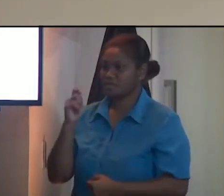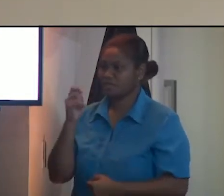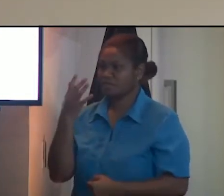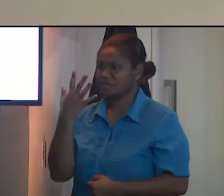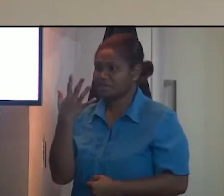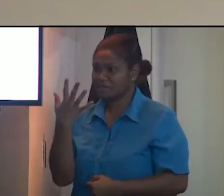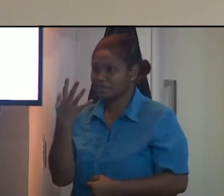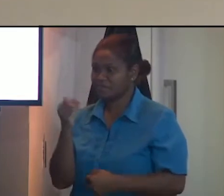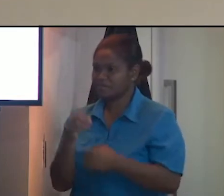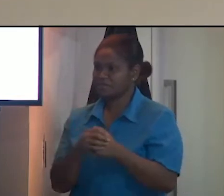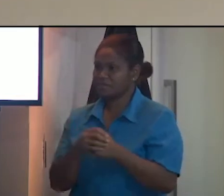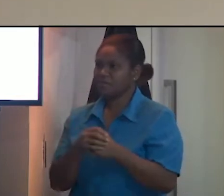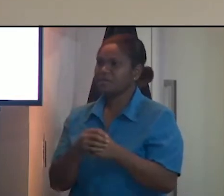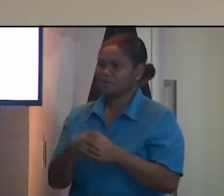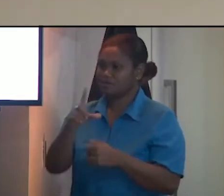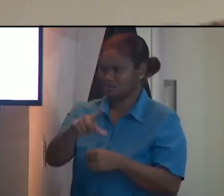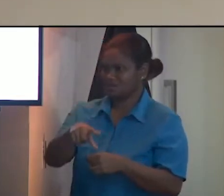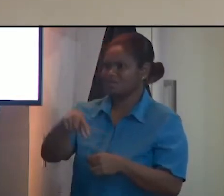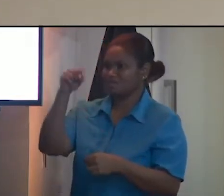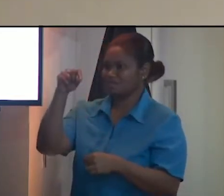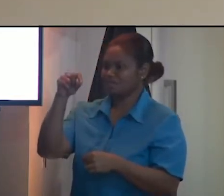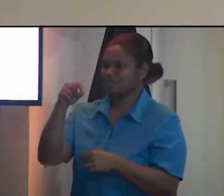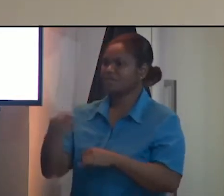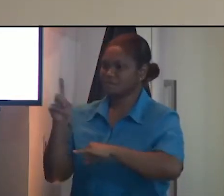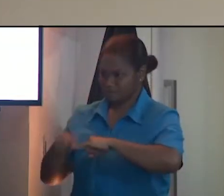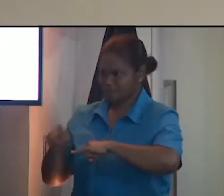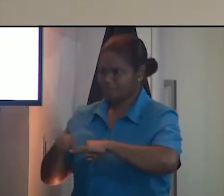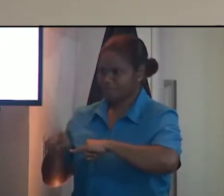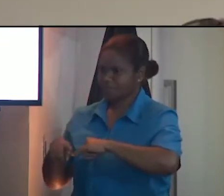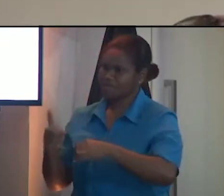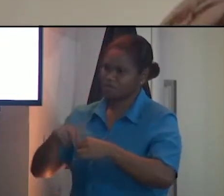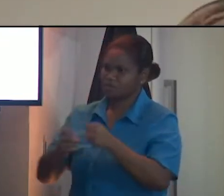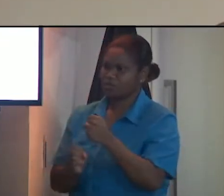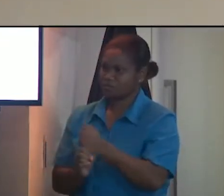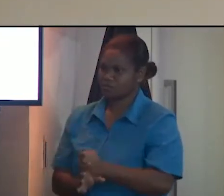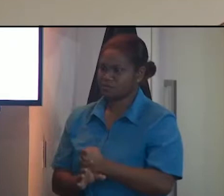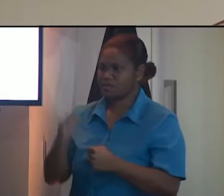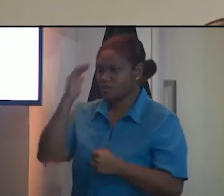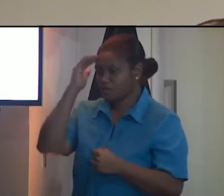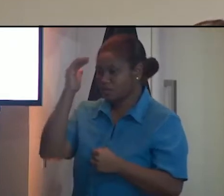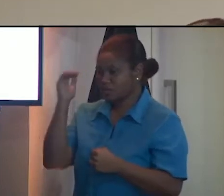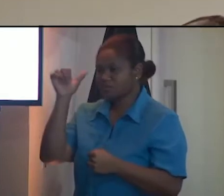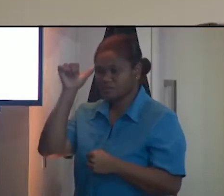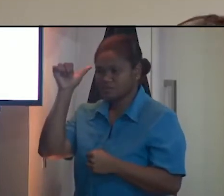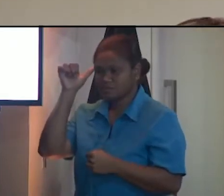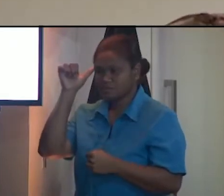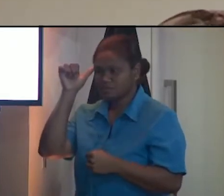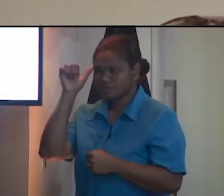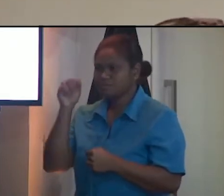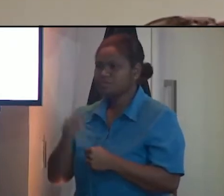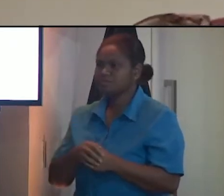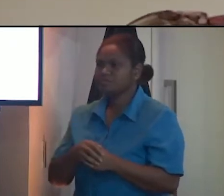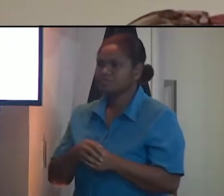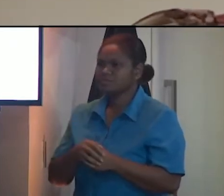must be appointed through the elected, most women elected method. So basically, you have countries that we know of, and